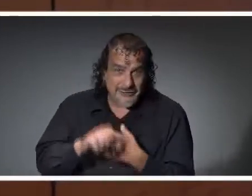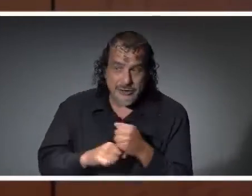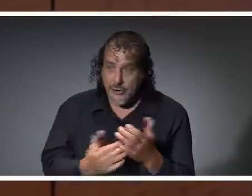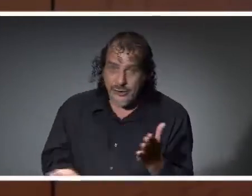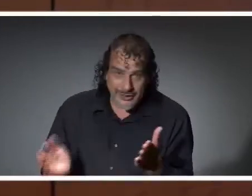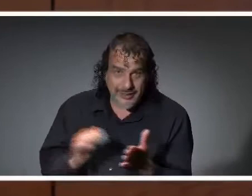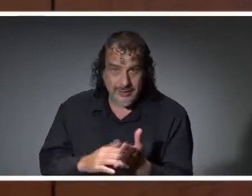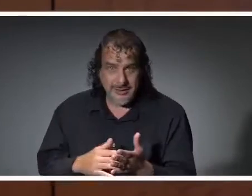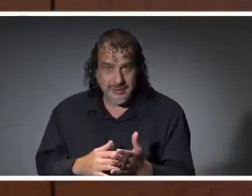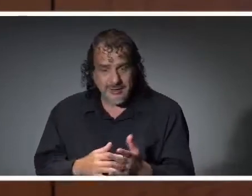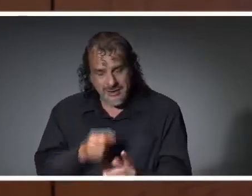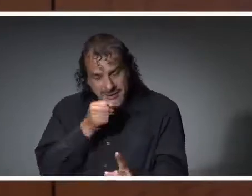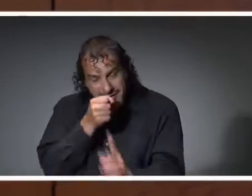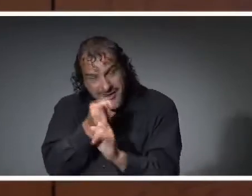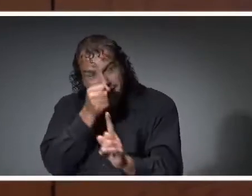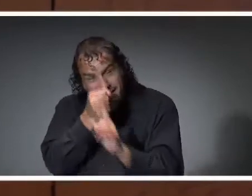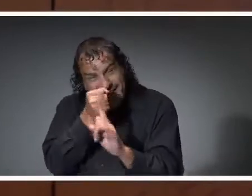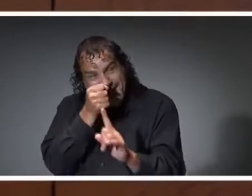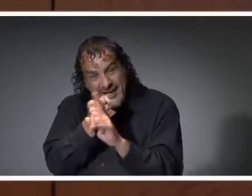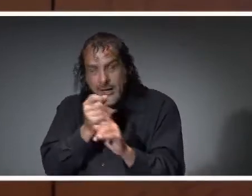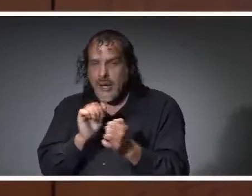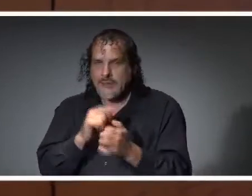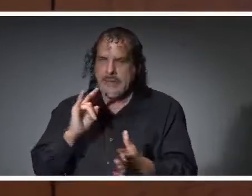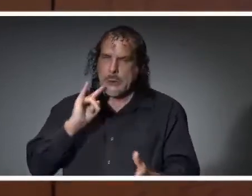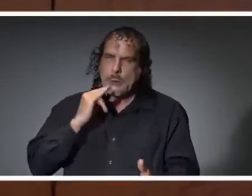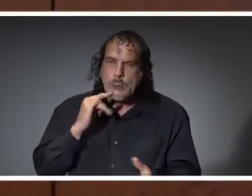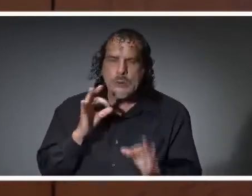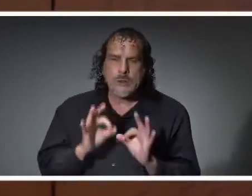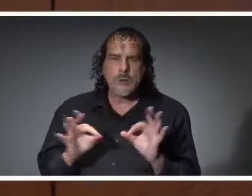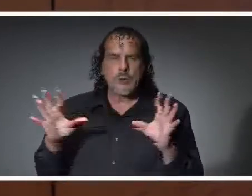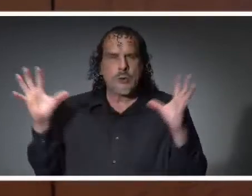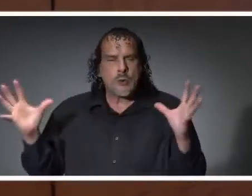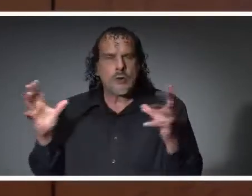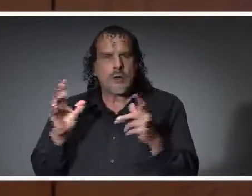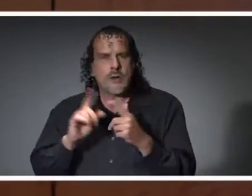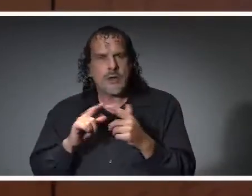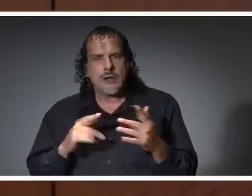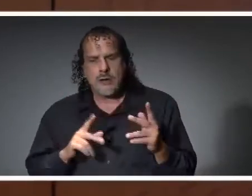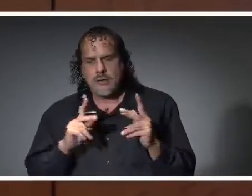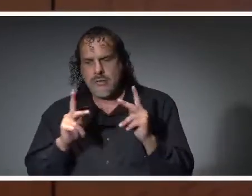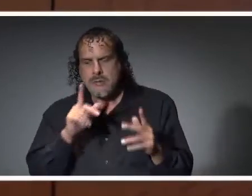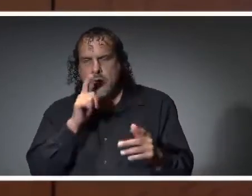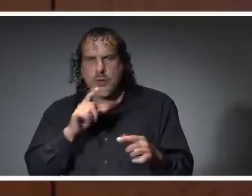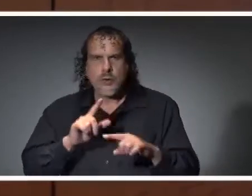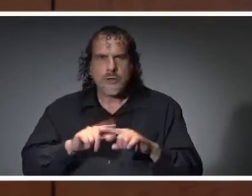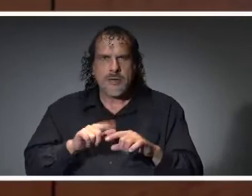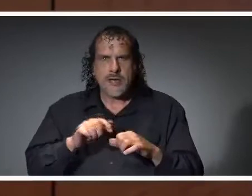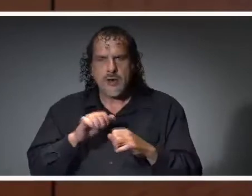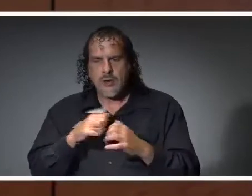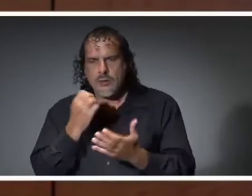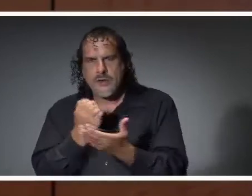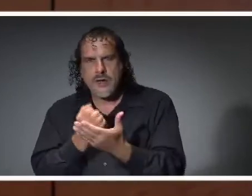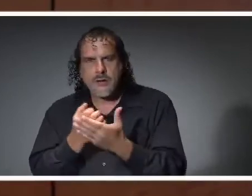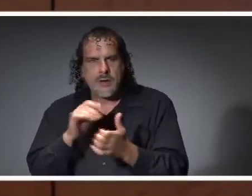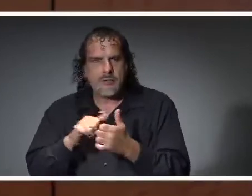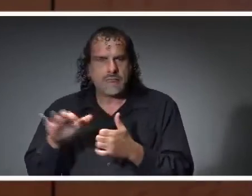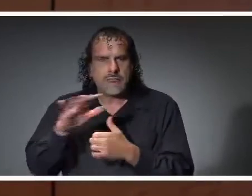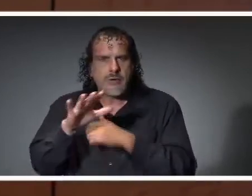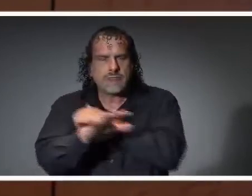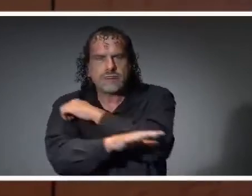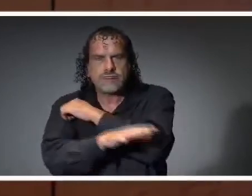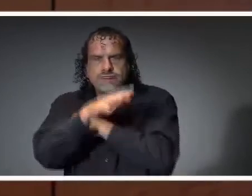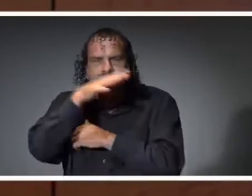the impact to that area has been significant, particularly for those that relied on the economy, the local economy for